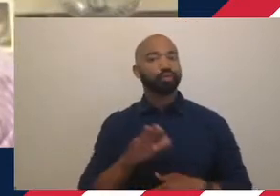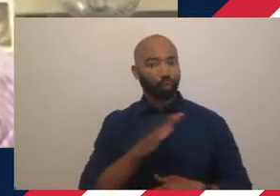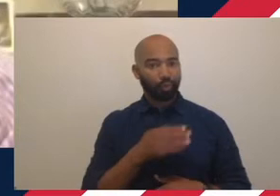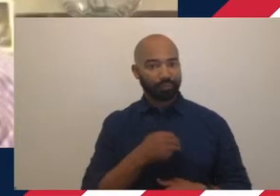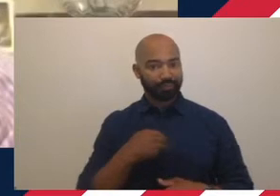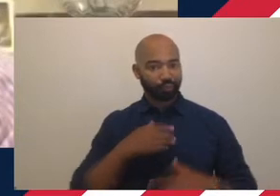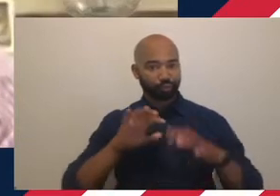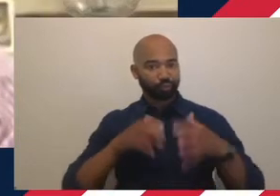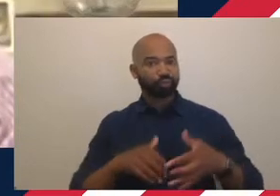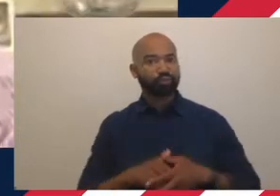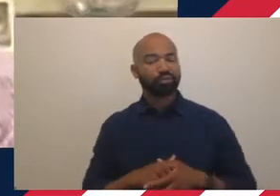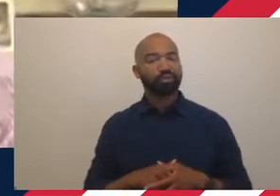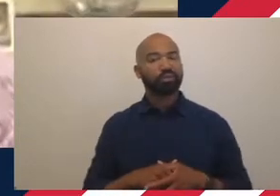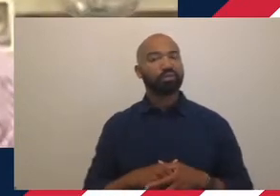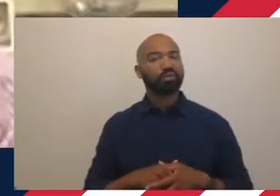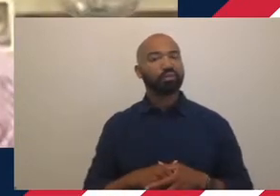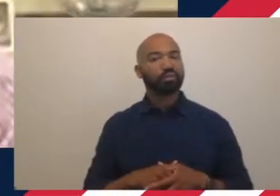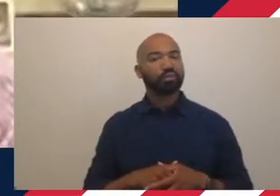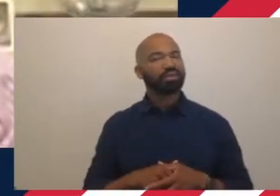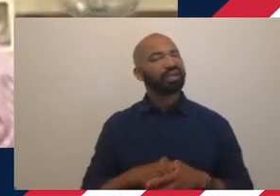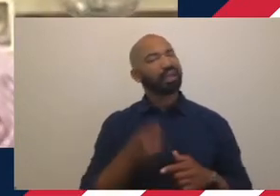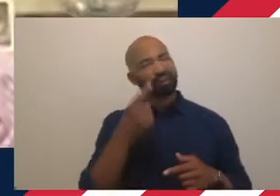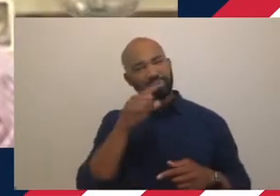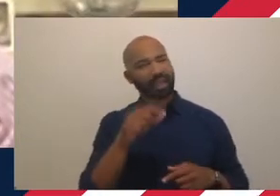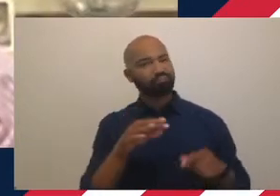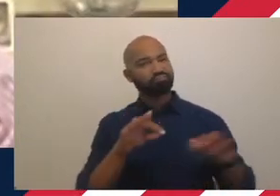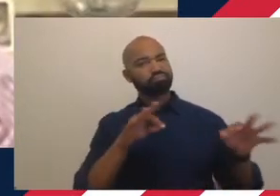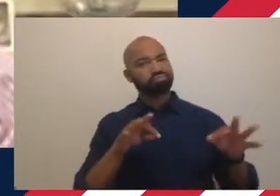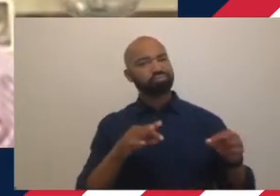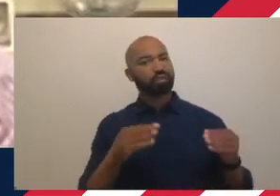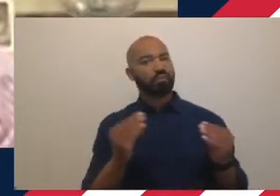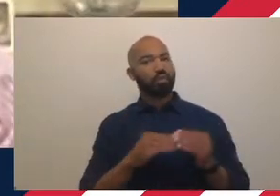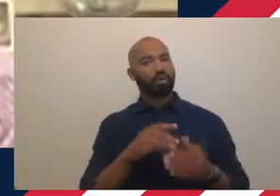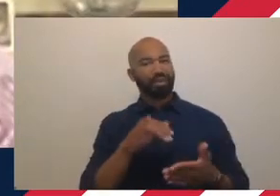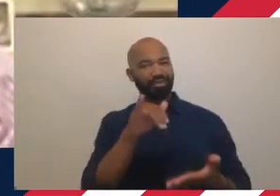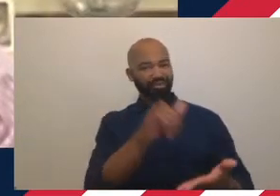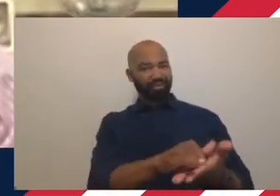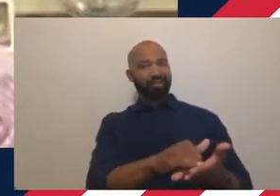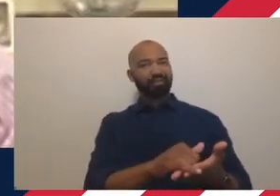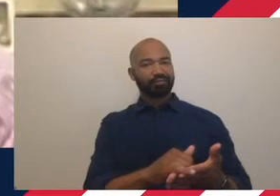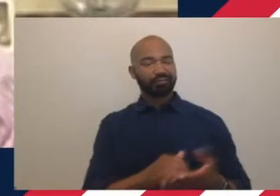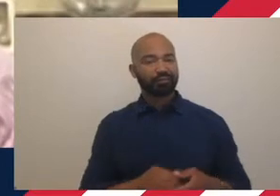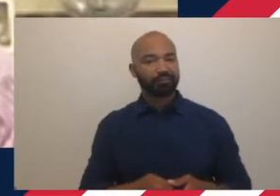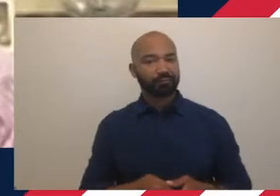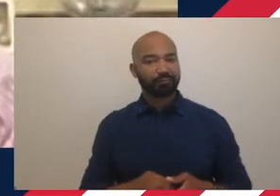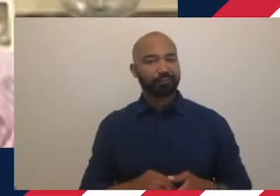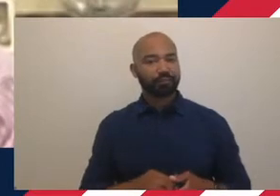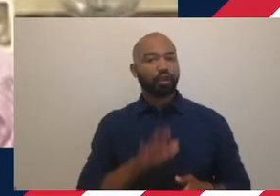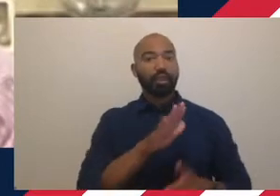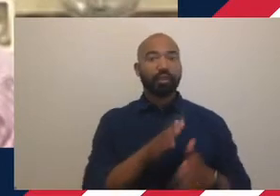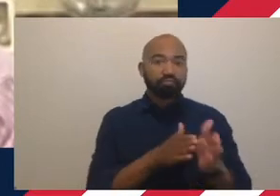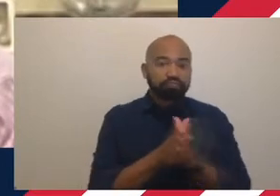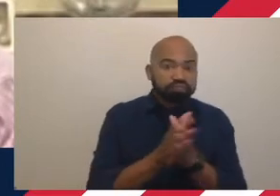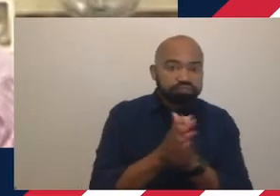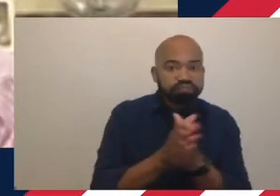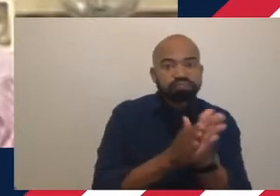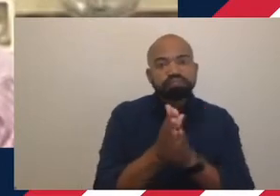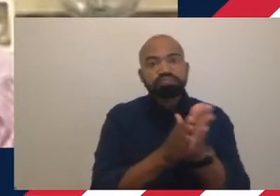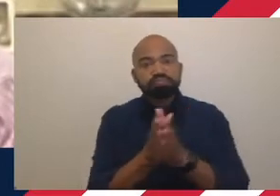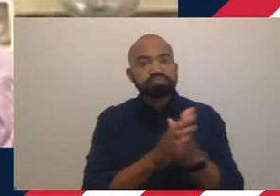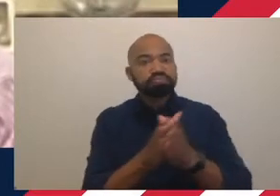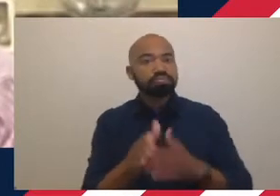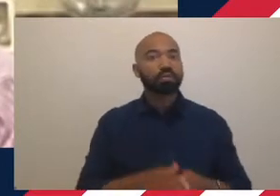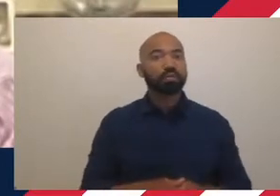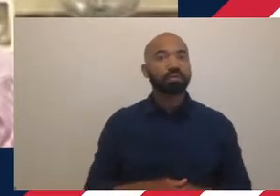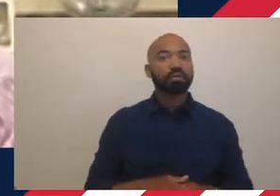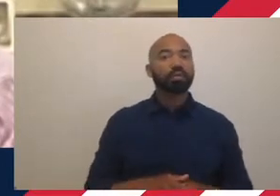experiences. Can you talk a little bit about that as it relates to their morale and the ill effects of